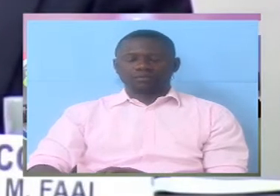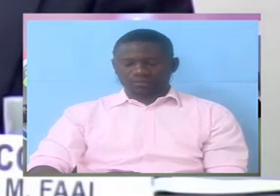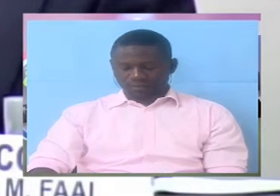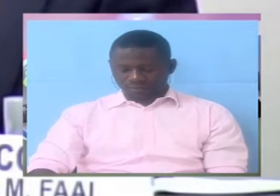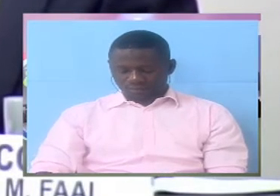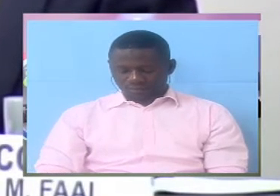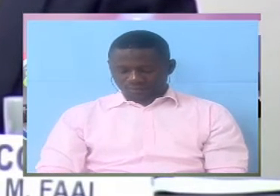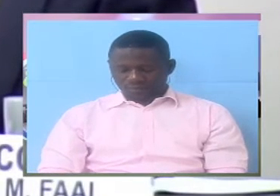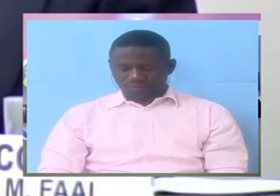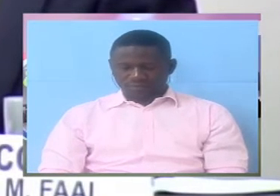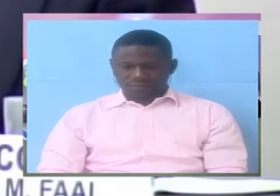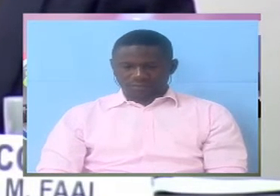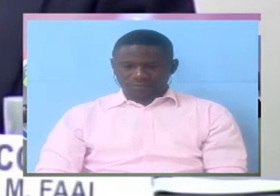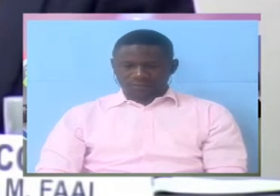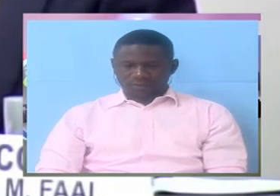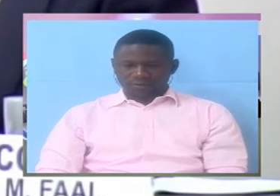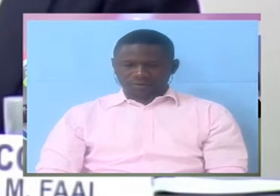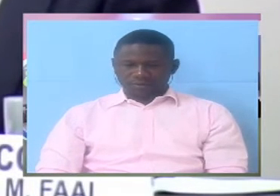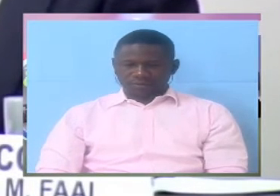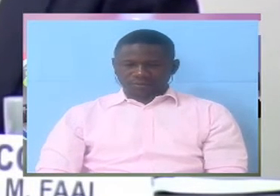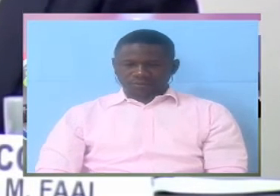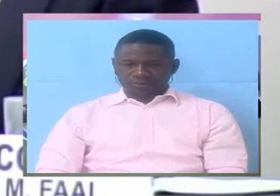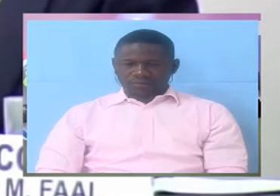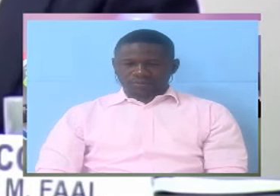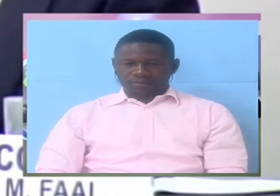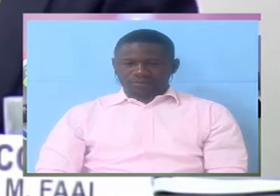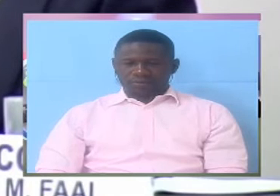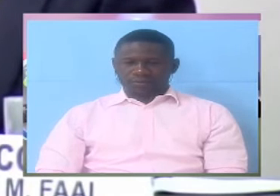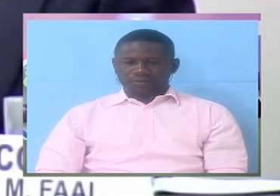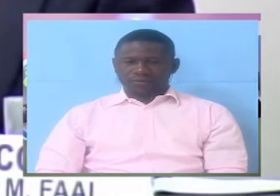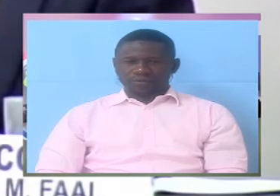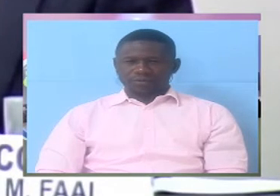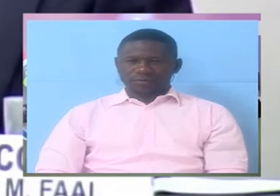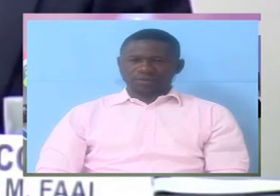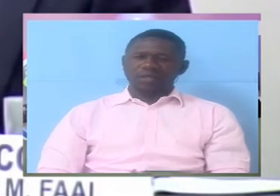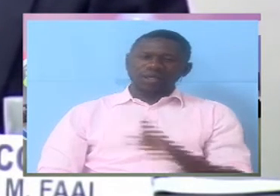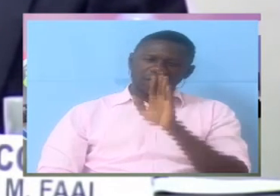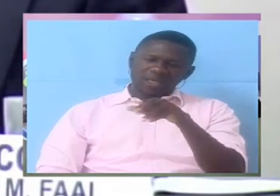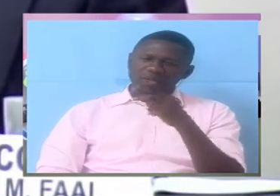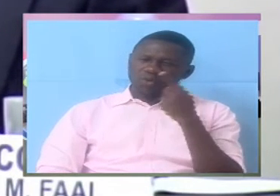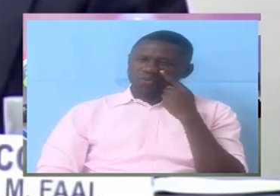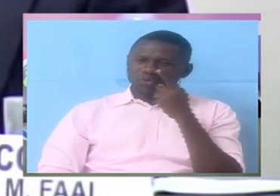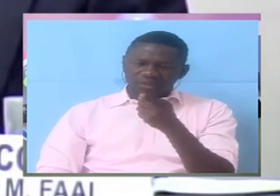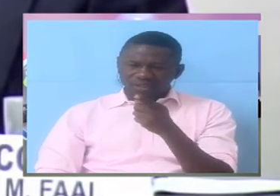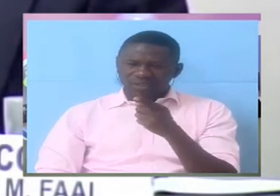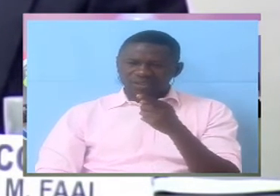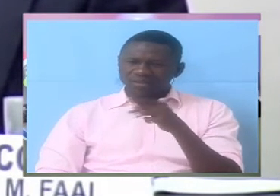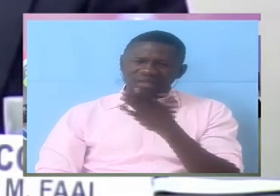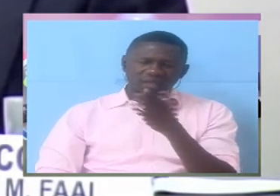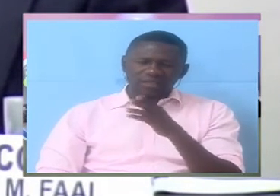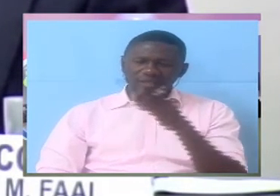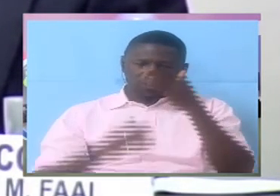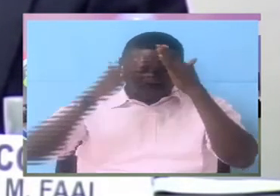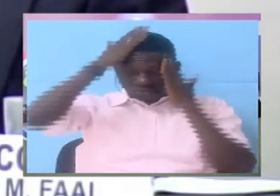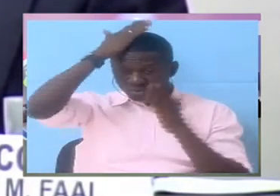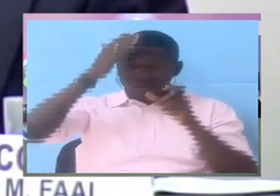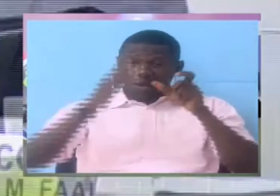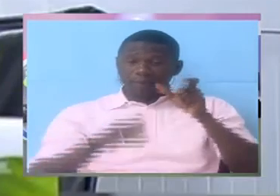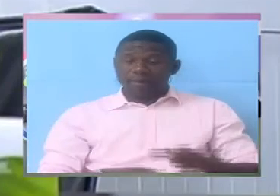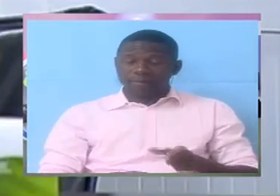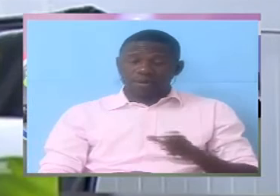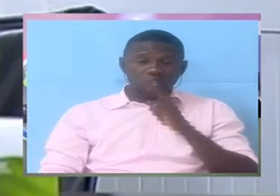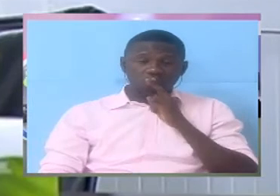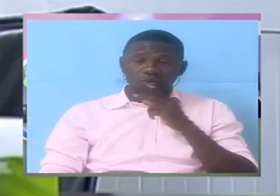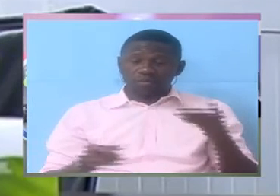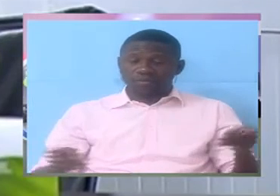Did you see any soldiers participating in beating Balo Kante? Oye sojar jijele ba me yalanko adabu na tabalo kante